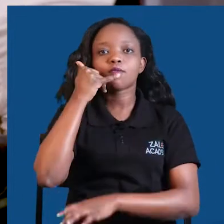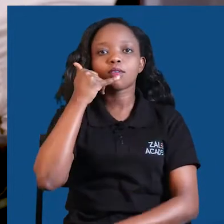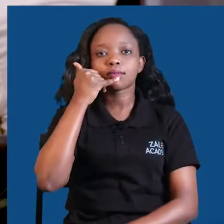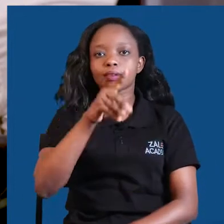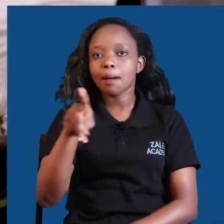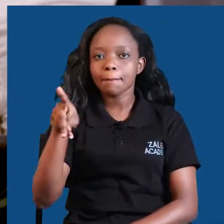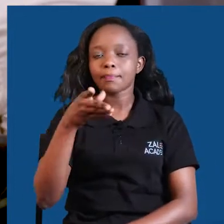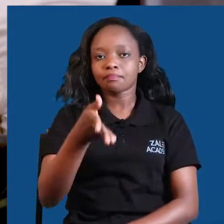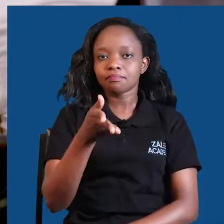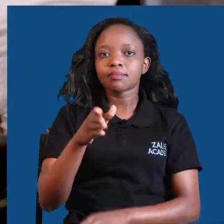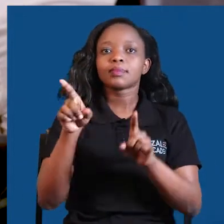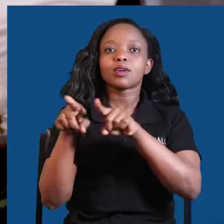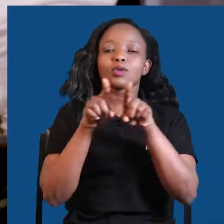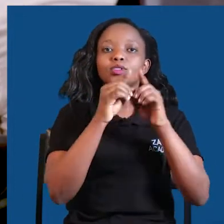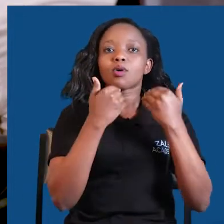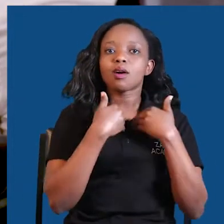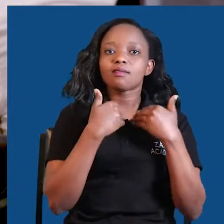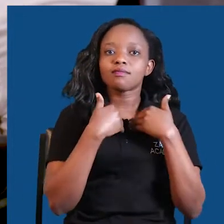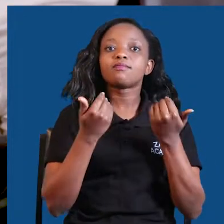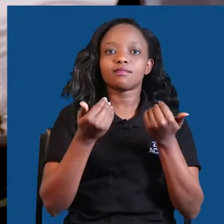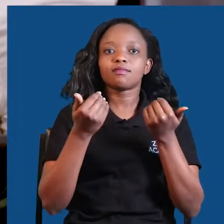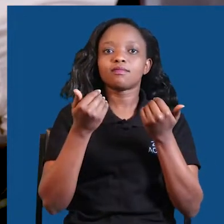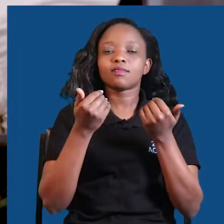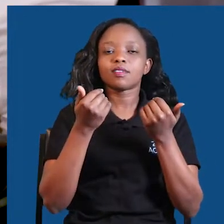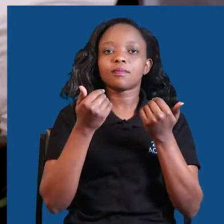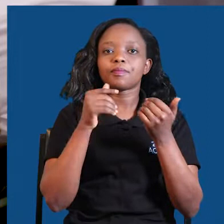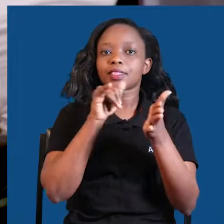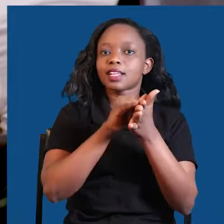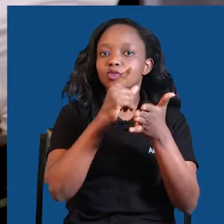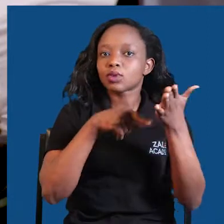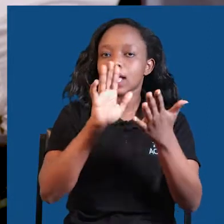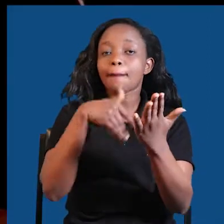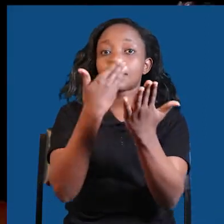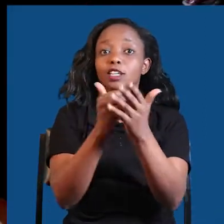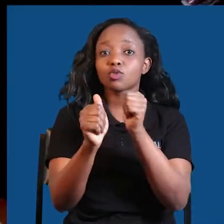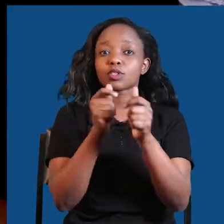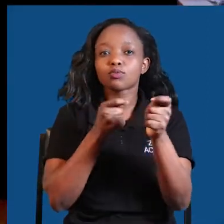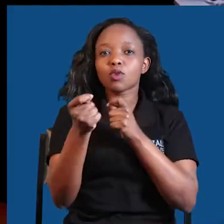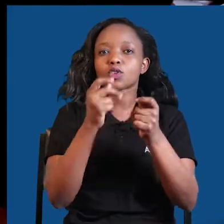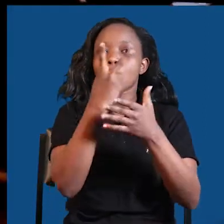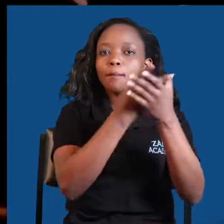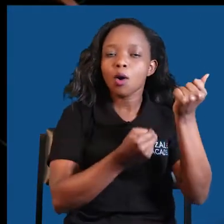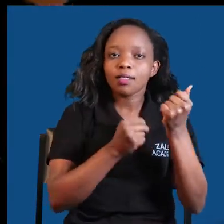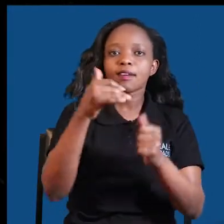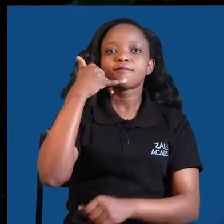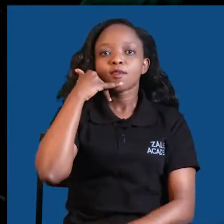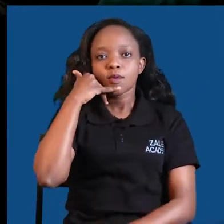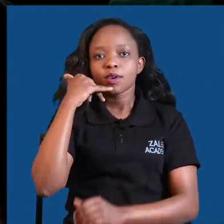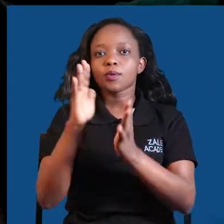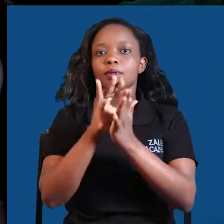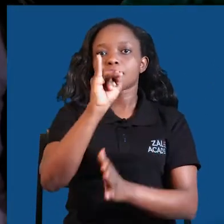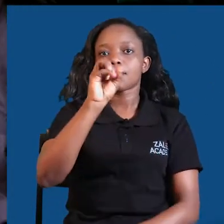mobile applications on this platform. And then we have cross-platform applications. That is applications that run both on